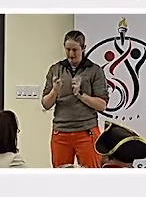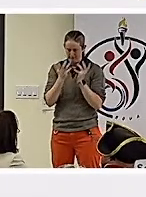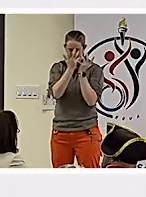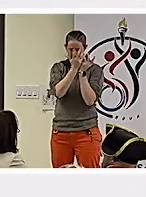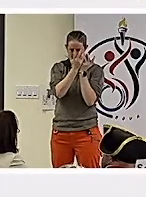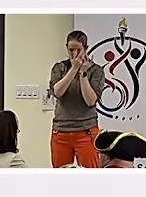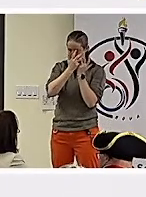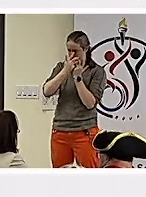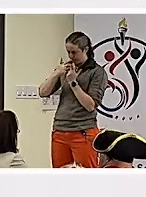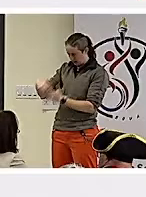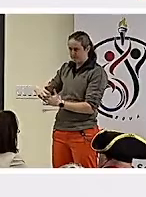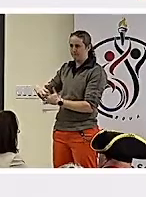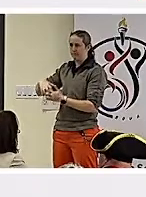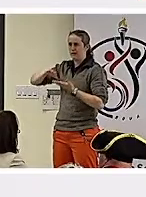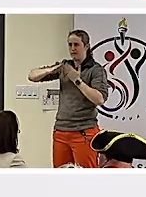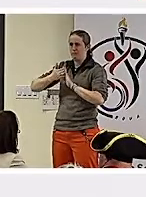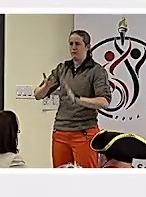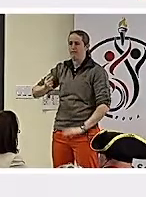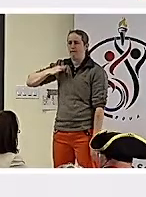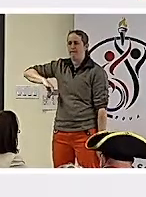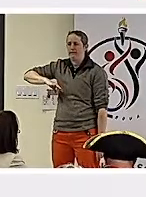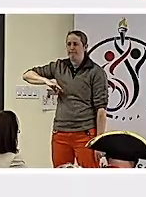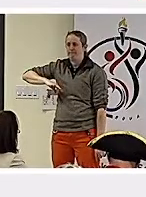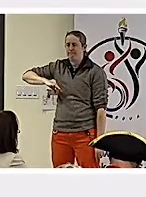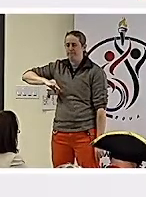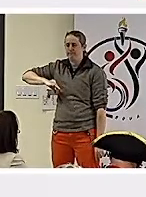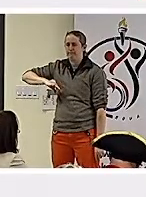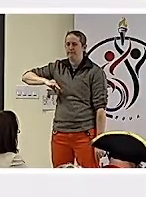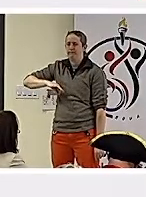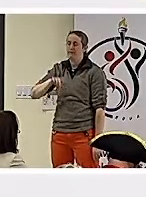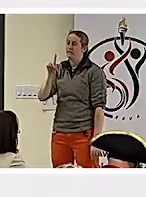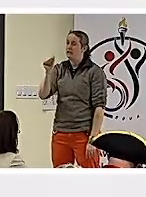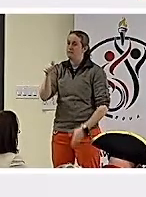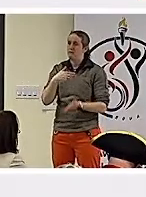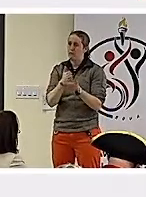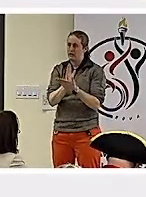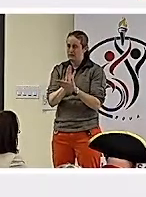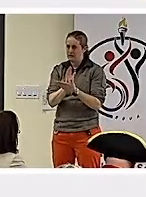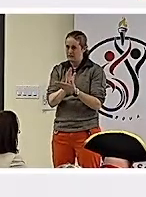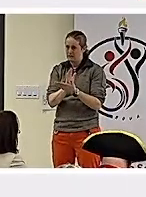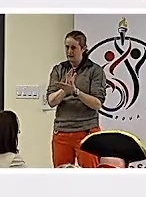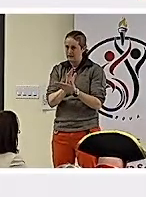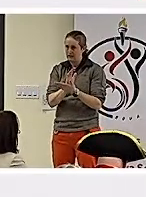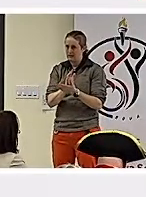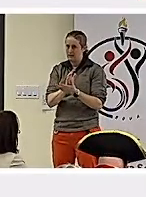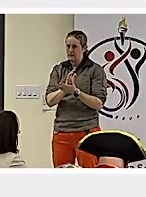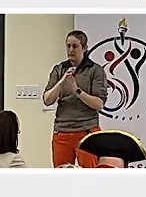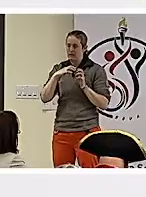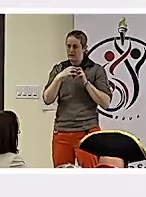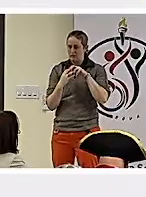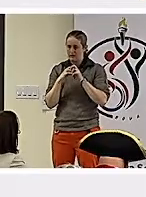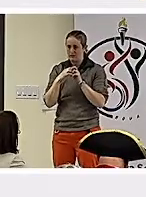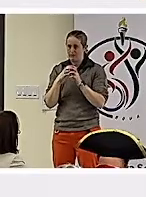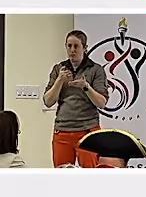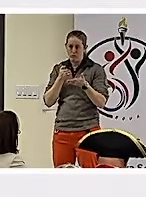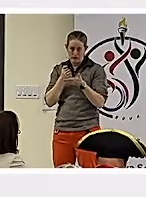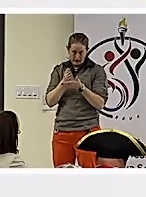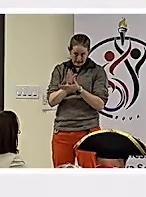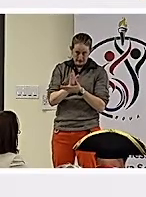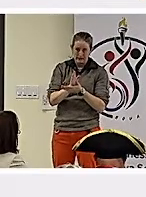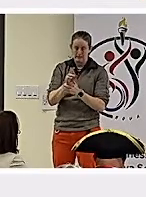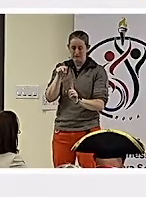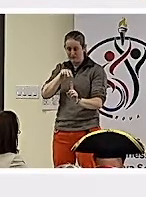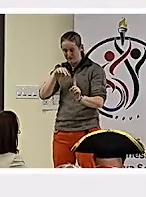organizational, and community benefits. Through a disability rights, intersectional, and communication inclusion